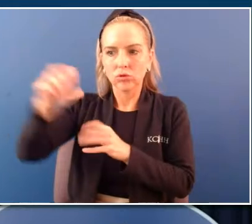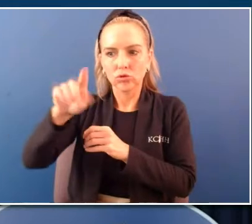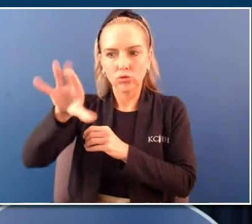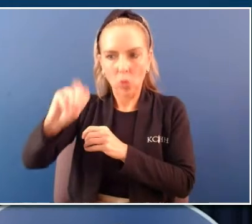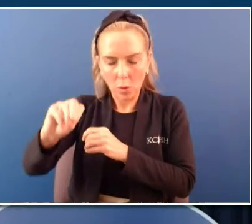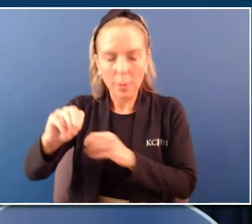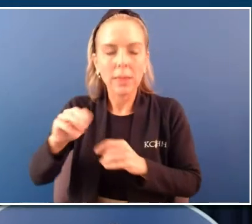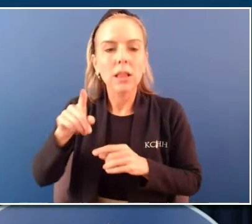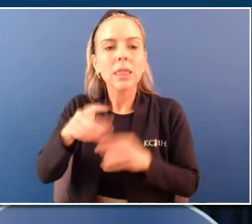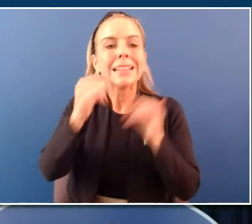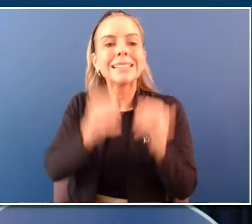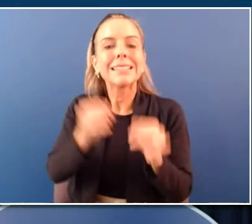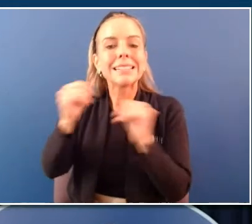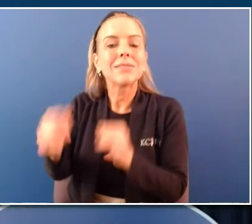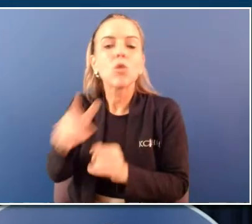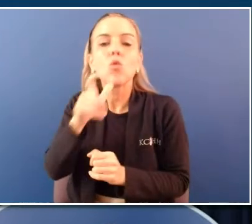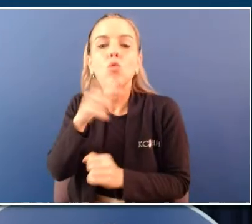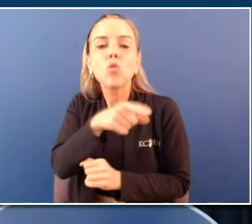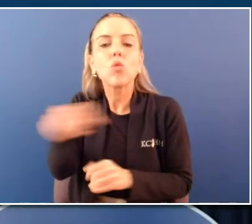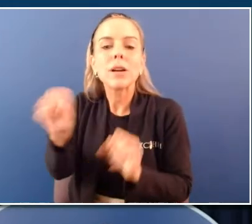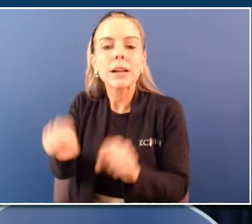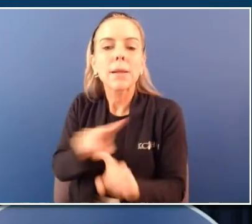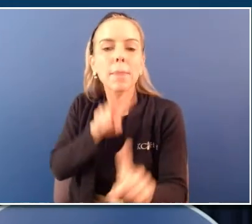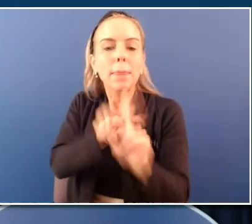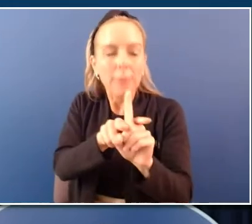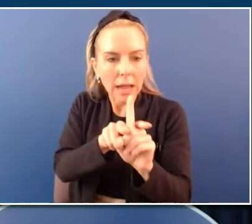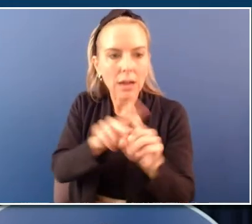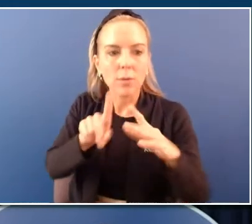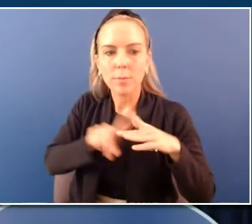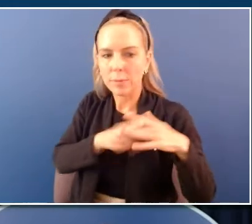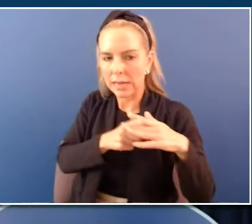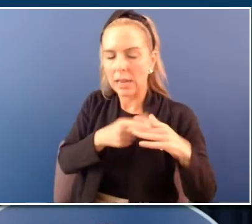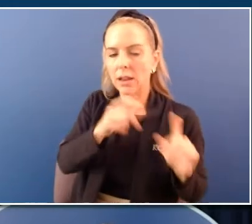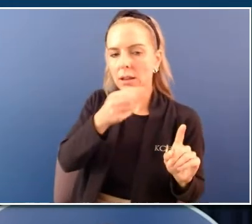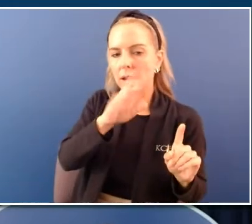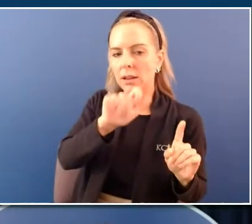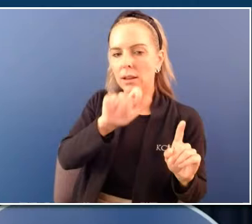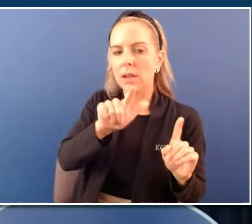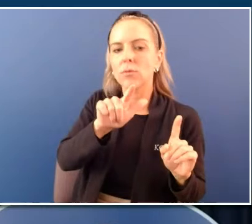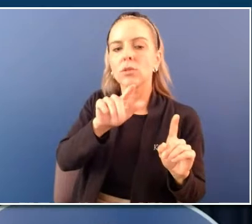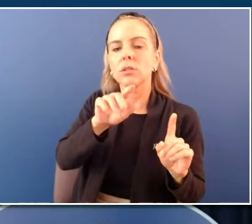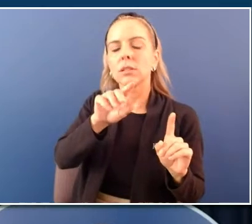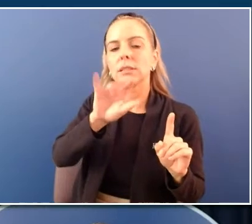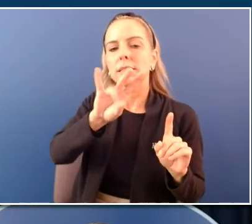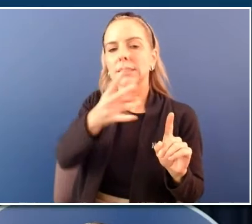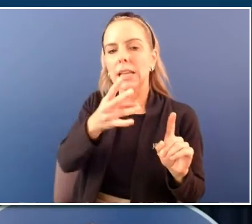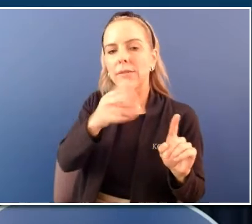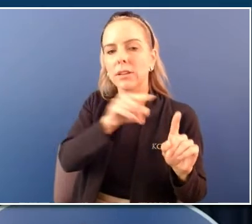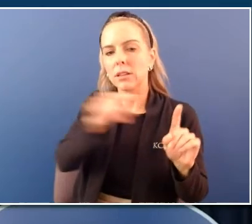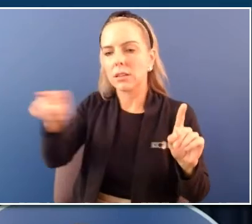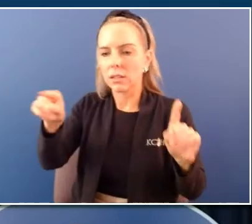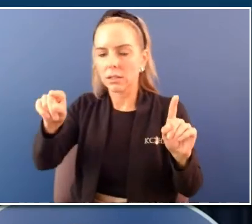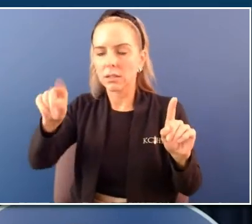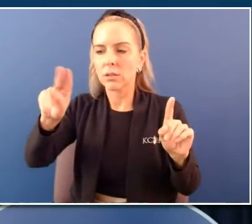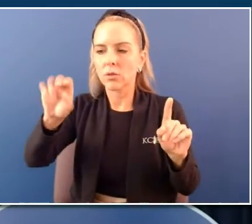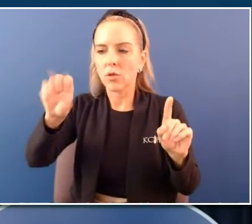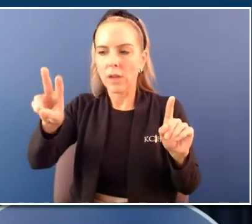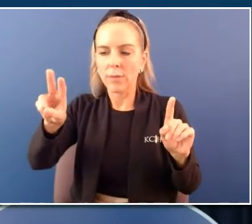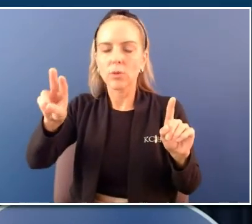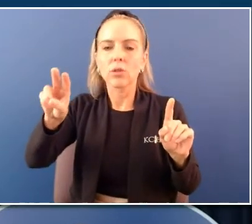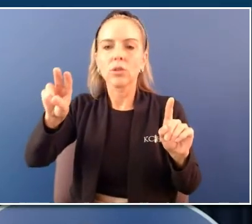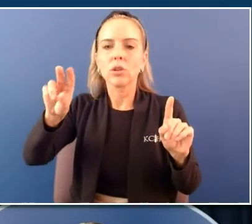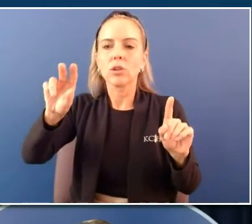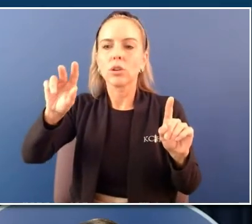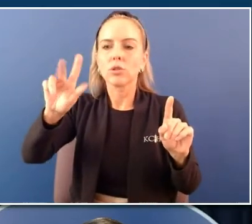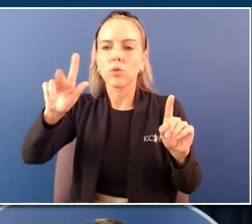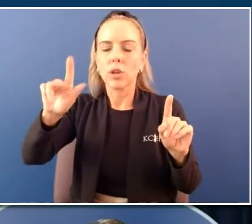who qualify for the weeks of unemployment beginning April 7th, 2024 until November 23rd, 2024, as long